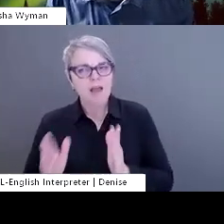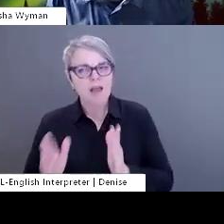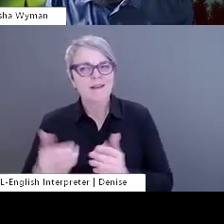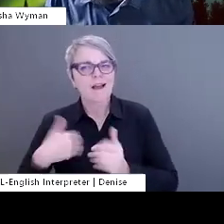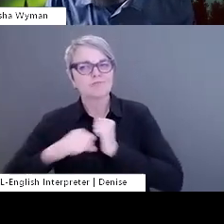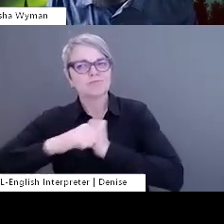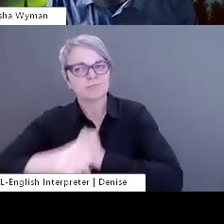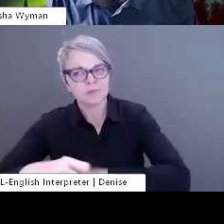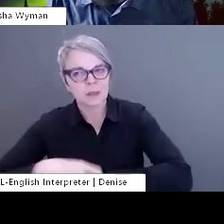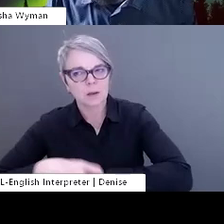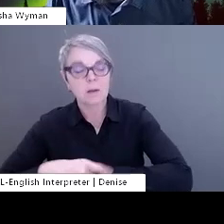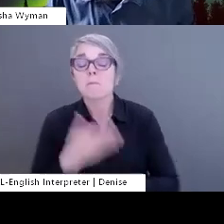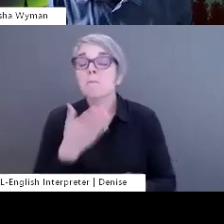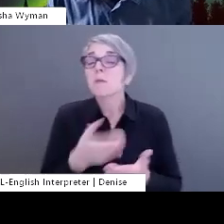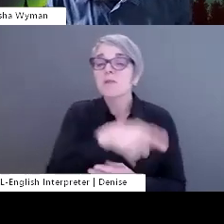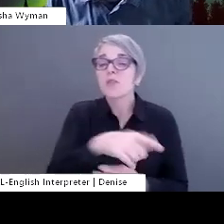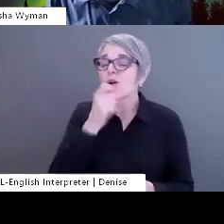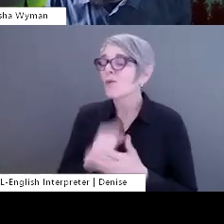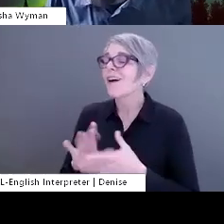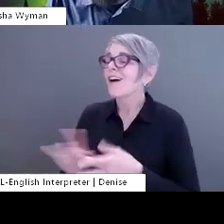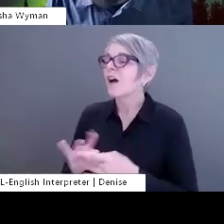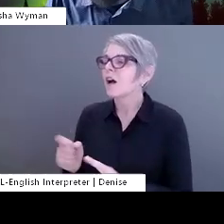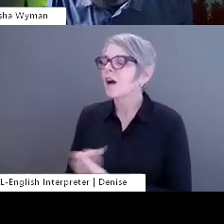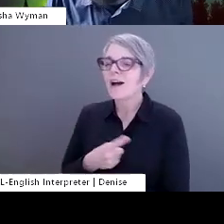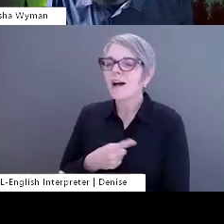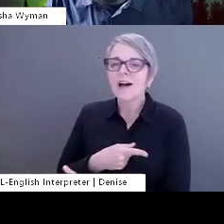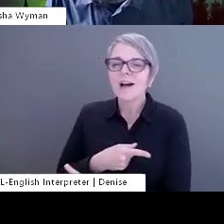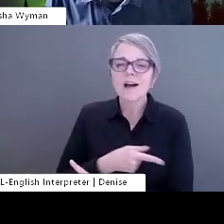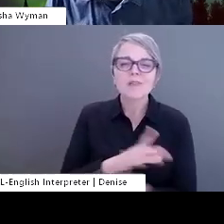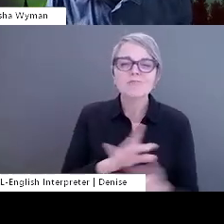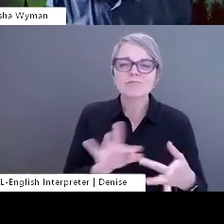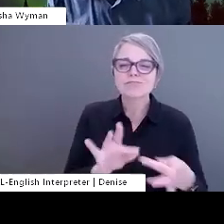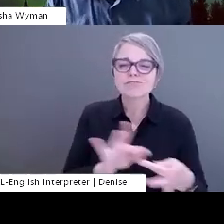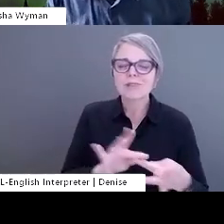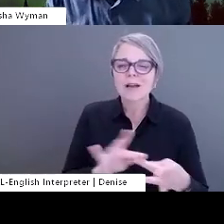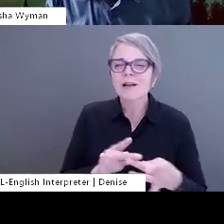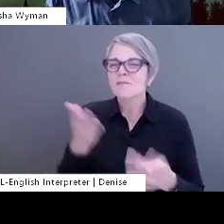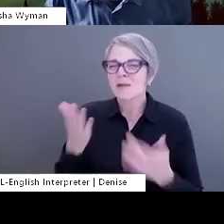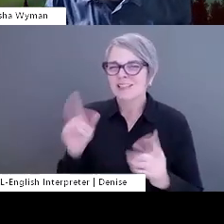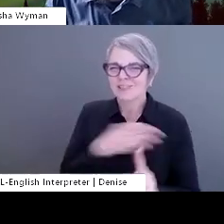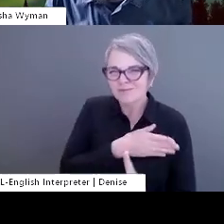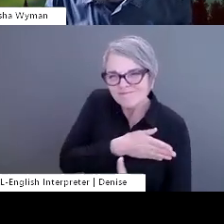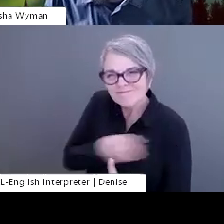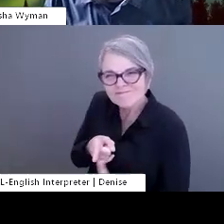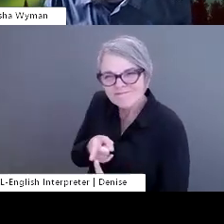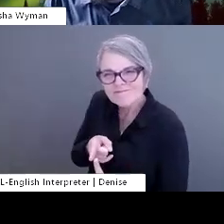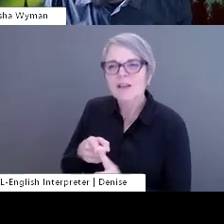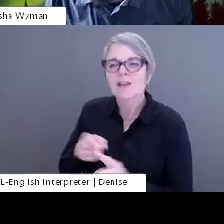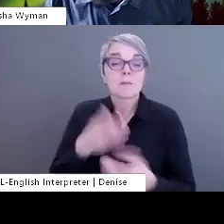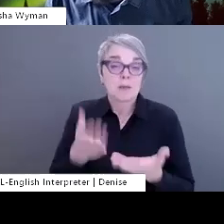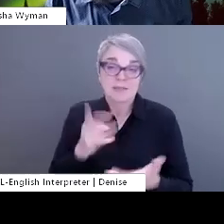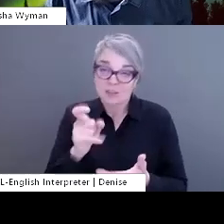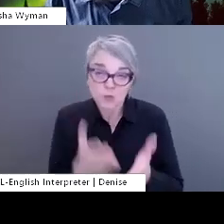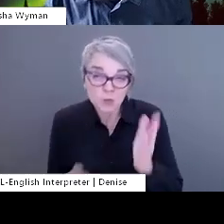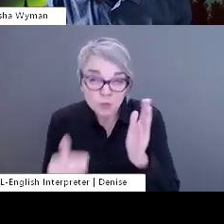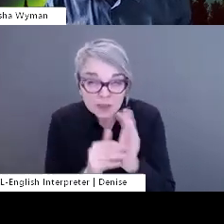topic. They might need to be redirected. You might need to repeat information. And so you need to plan for more time. If you try and